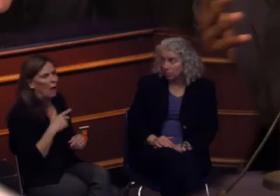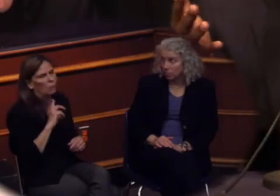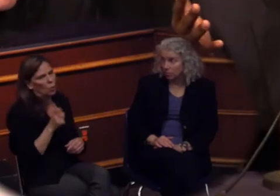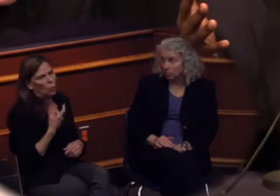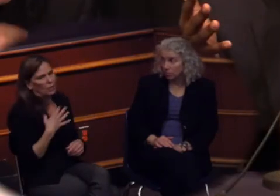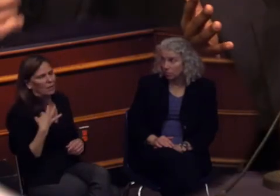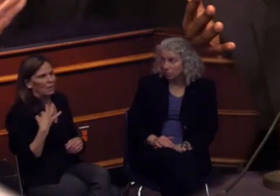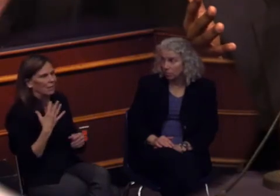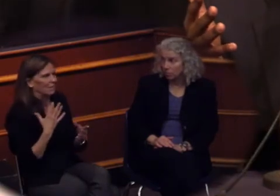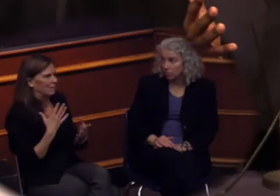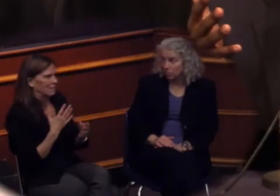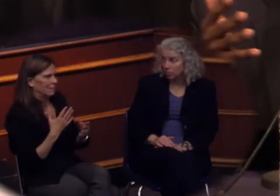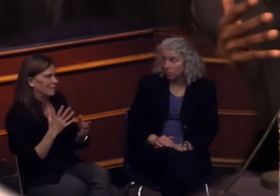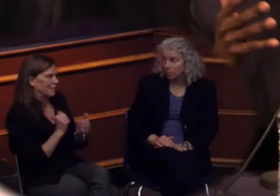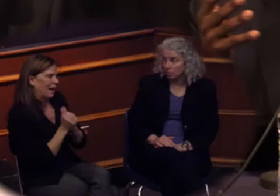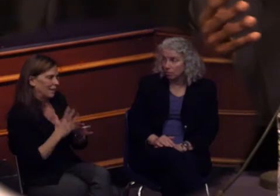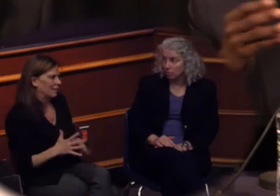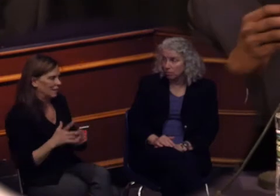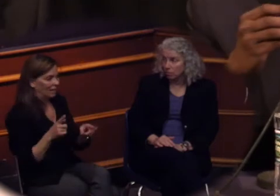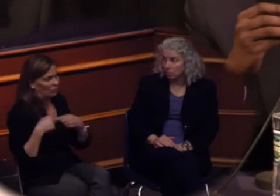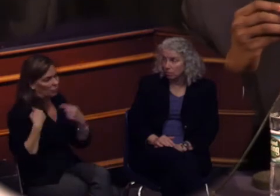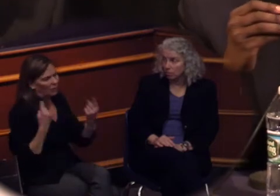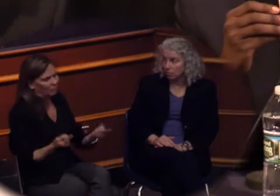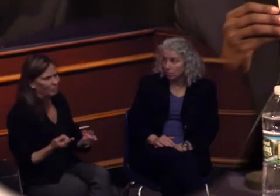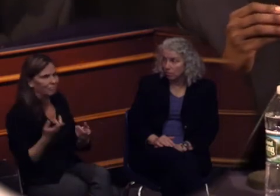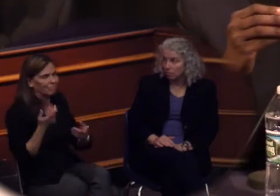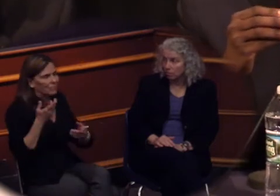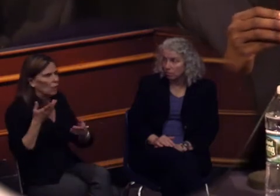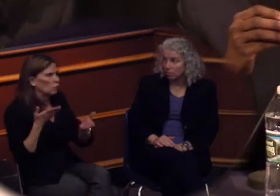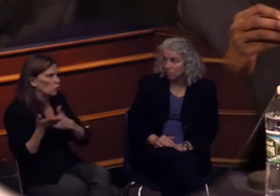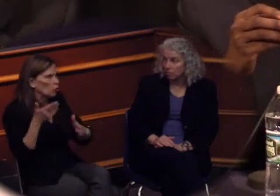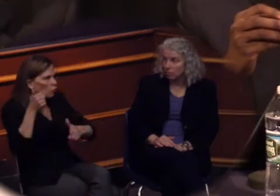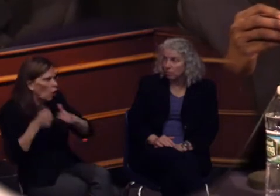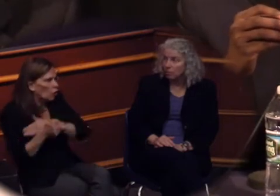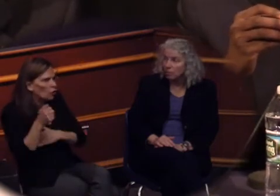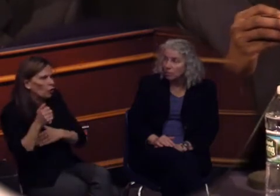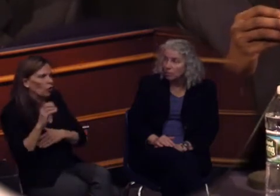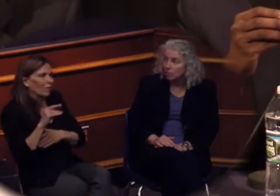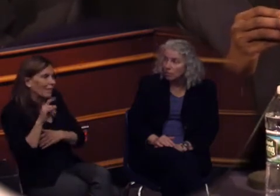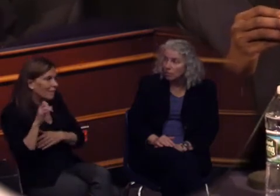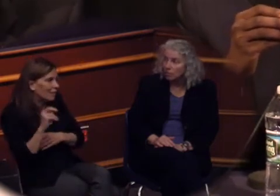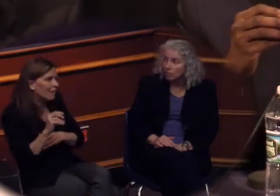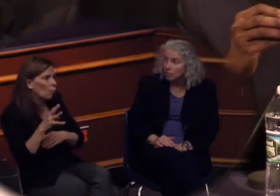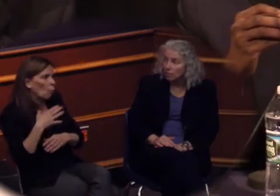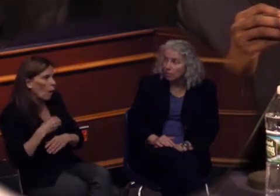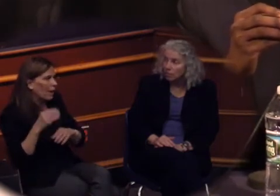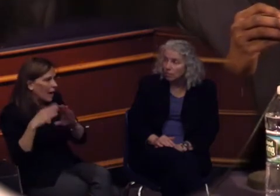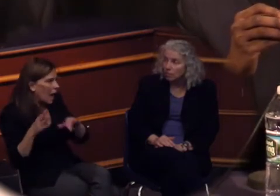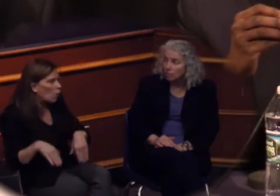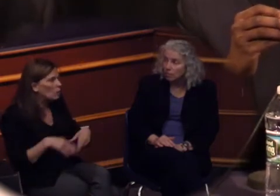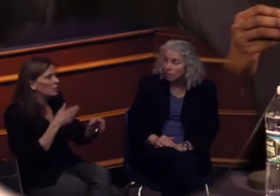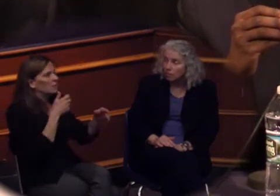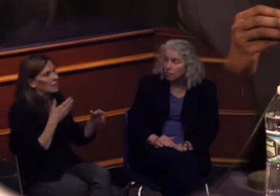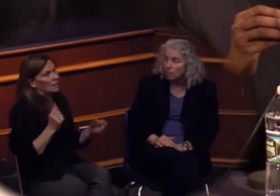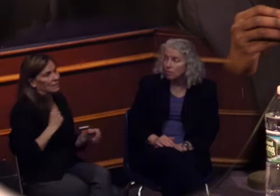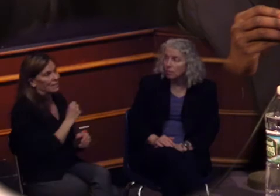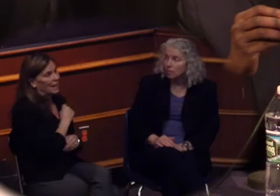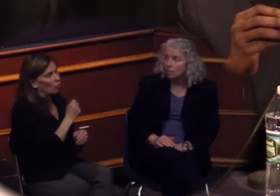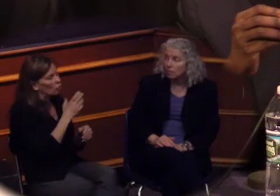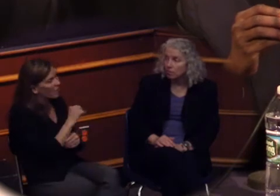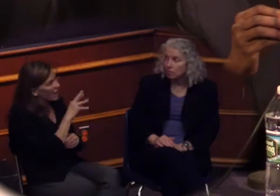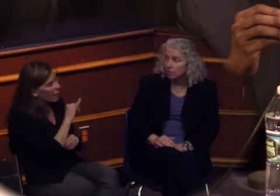race that's been a lifelong public servant, served in the Clinton White House, served with Senator Kerry in his office here in Massachusetts,